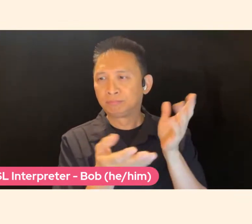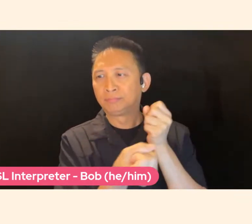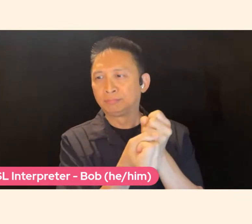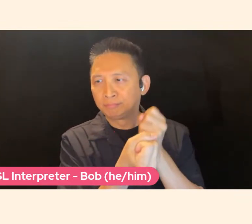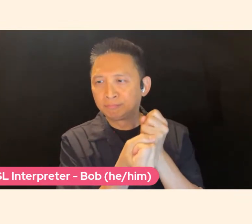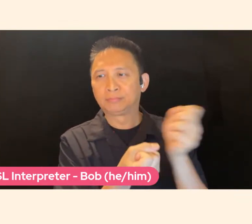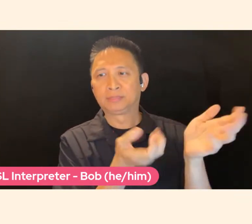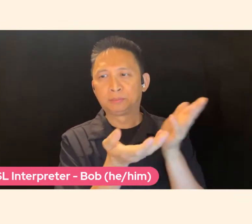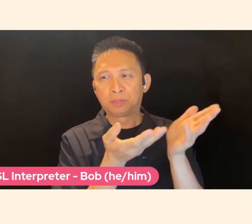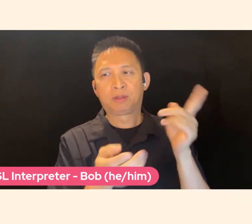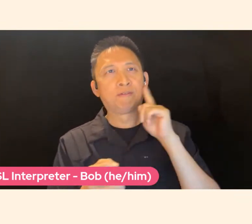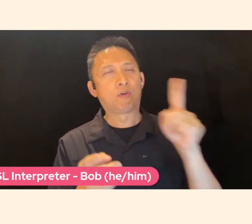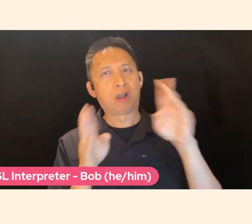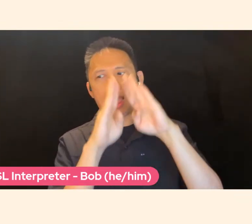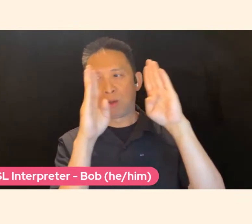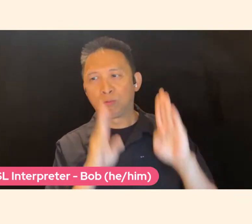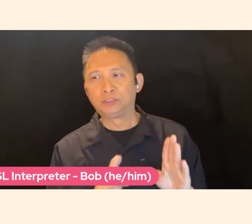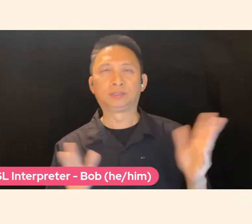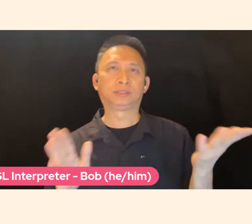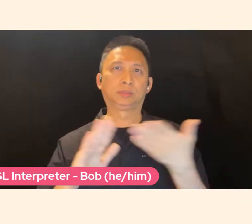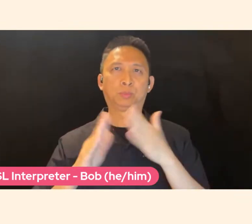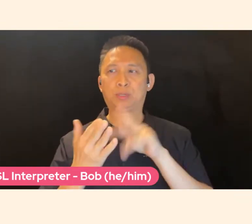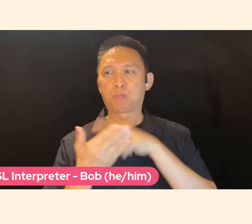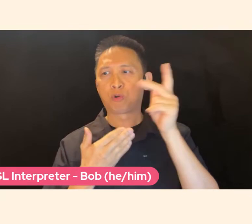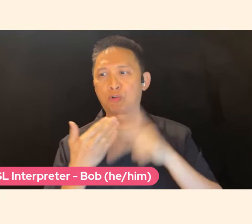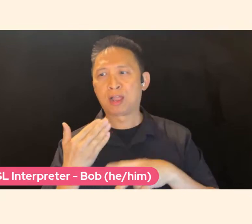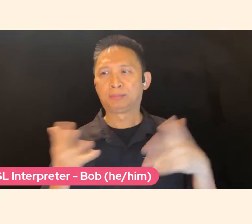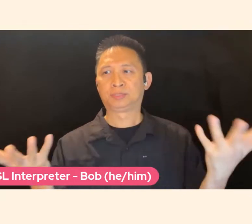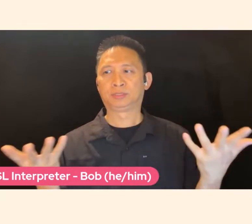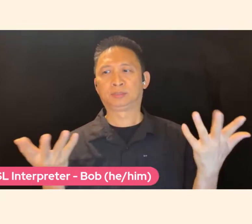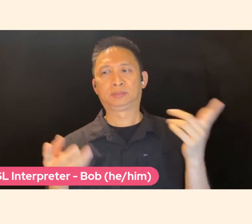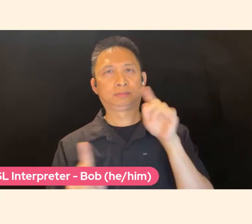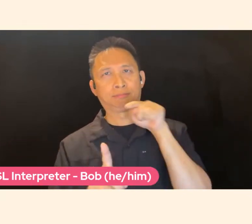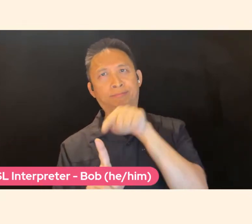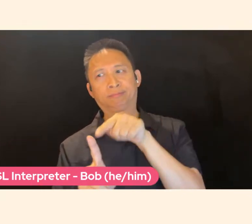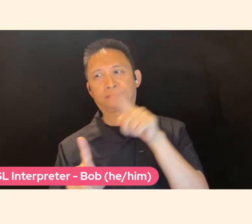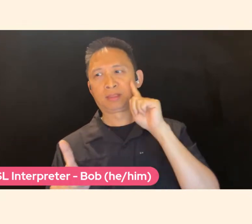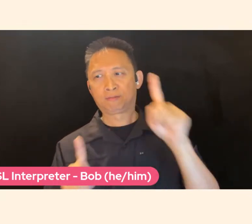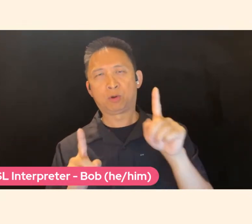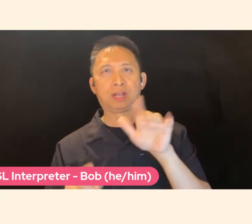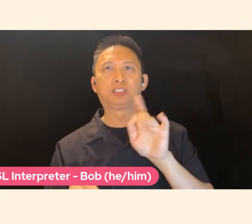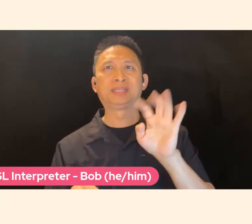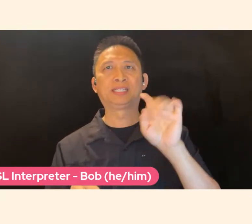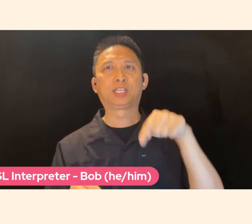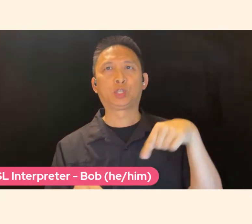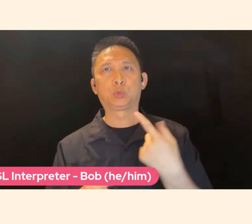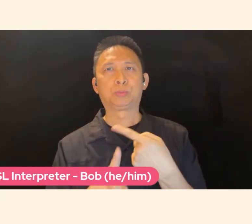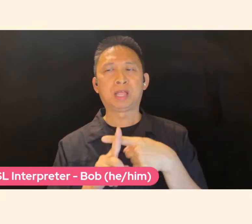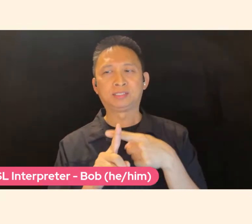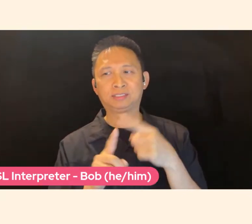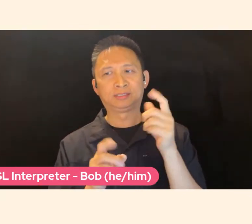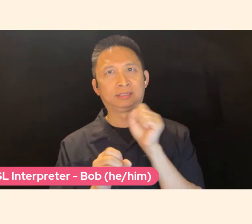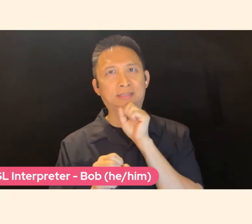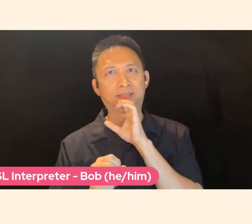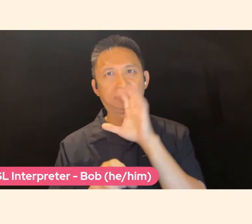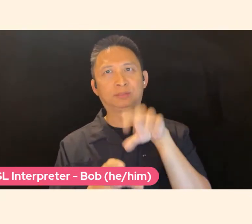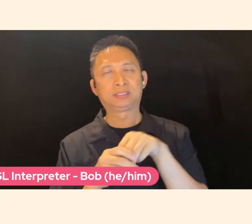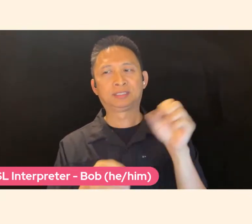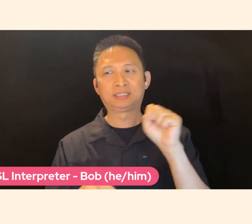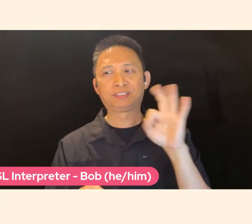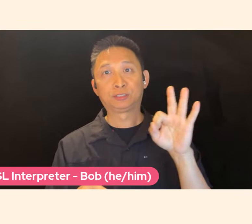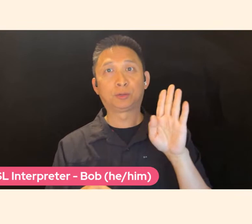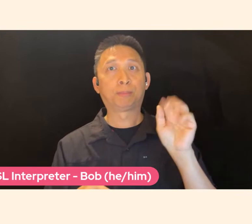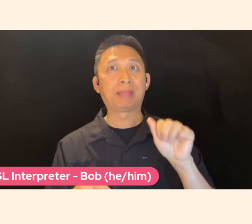aging for LGBTQ plus seniors in the San Francisco Bay Area. At Open House, our dedication extends to embracing the